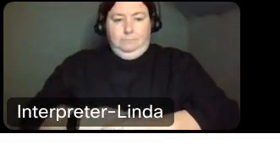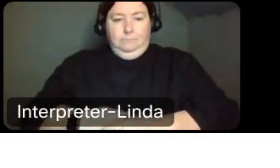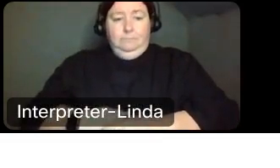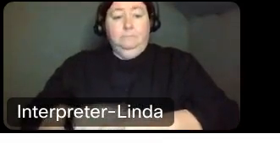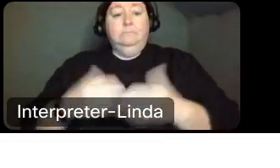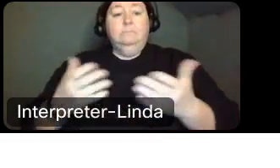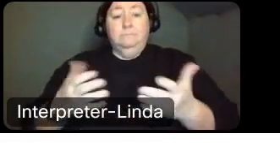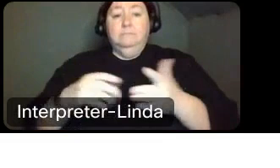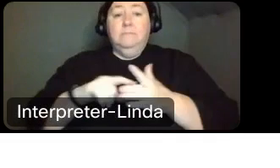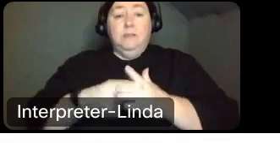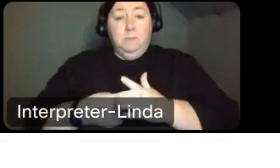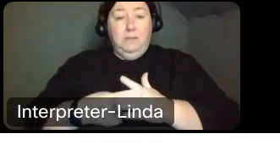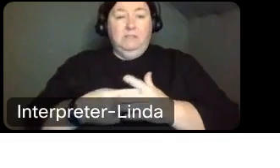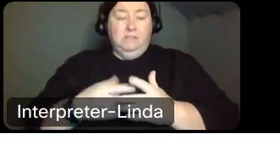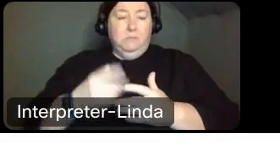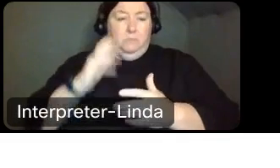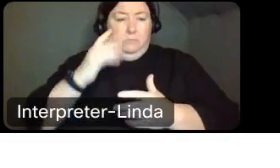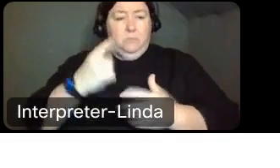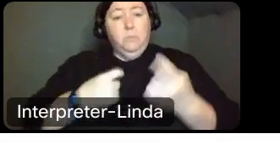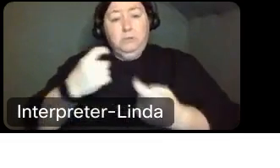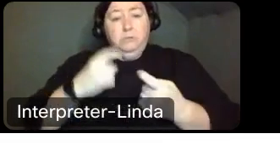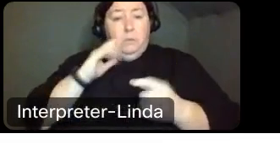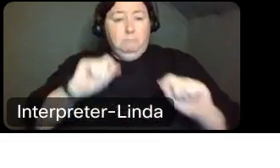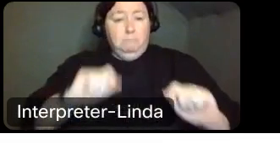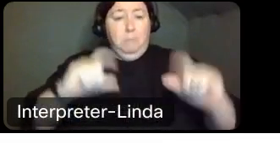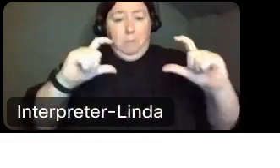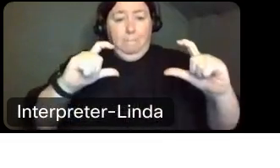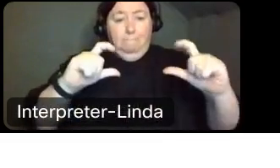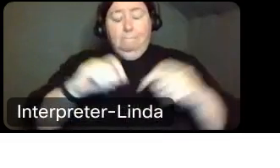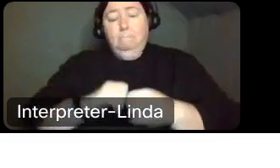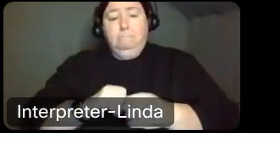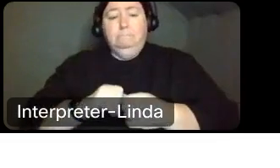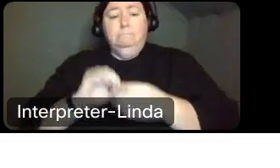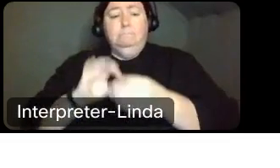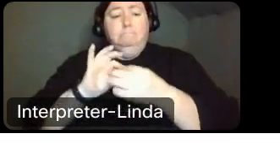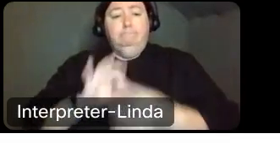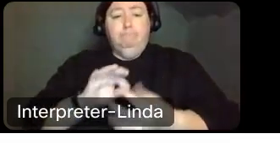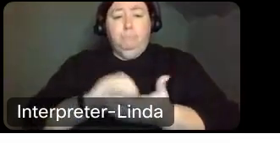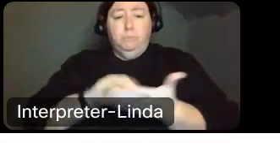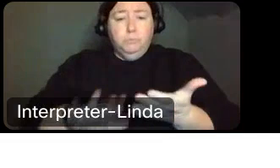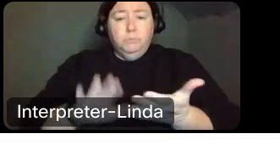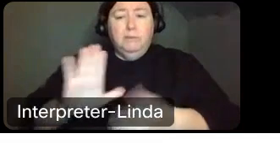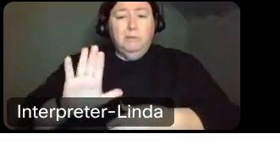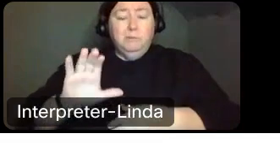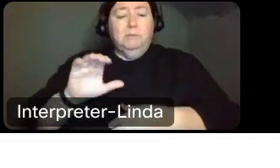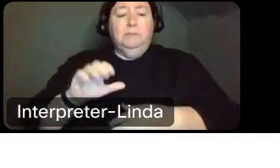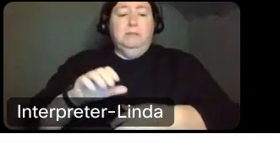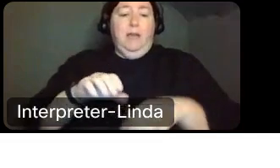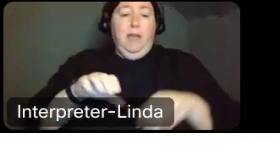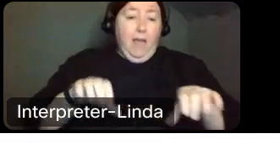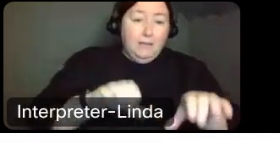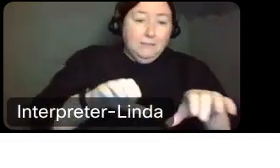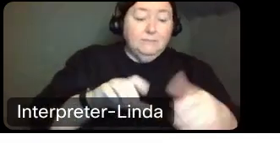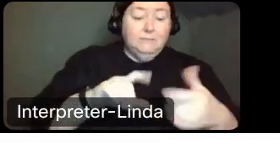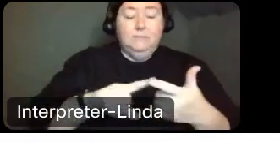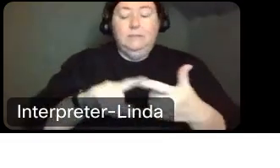So at the beginning, you'll get some questions about the student's status, whether they're inactive or inactive during